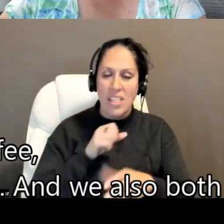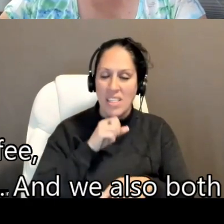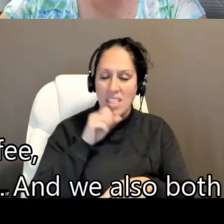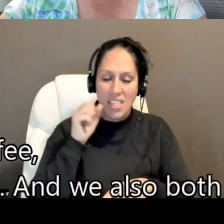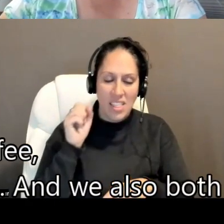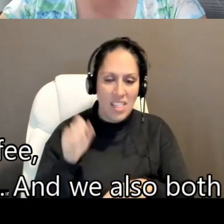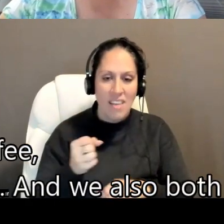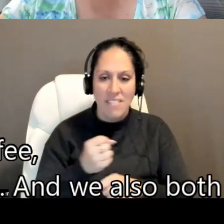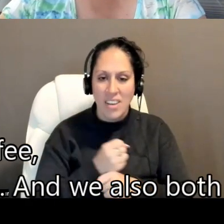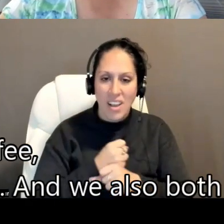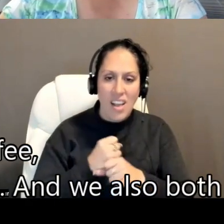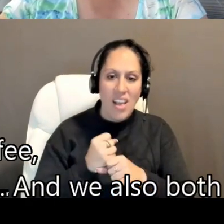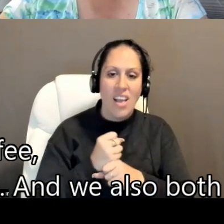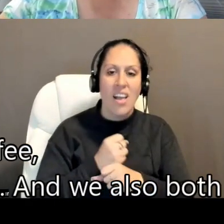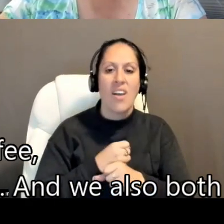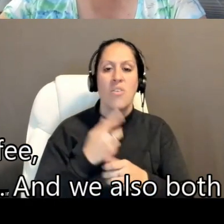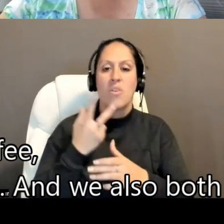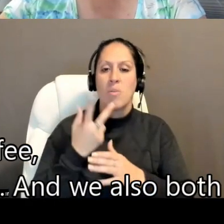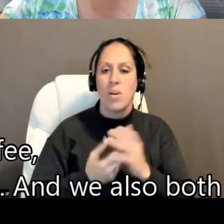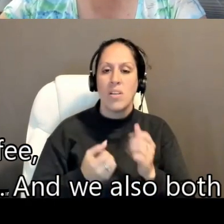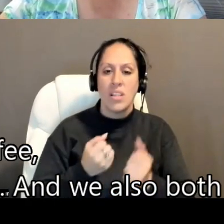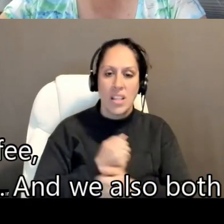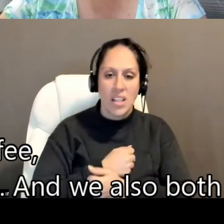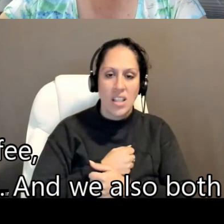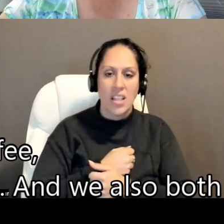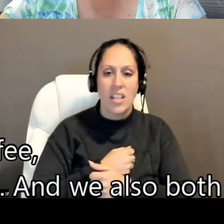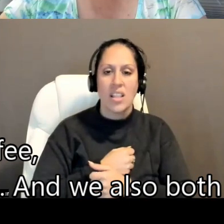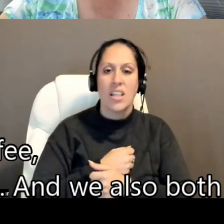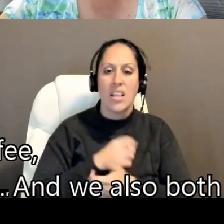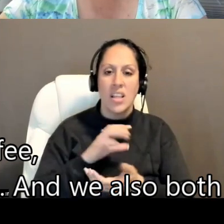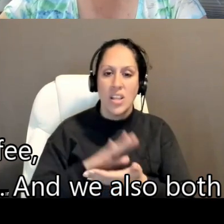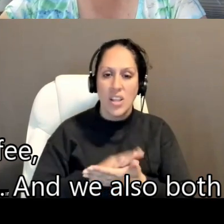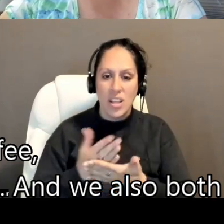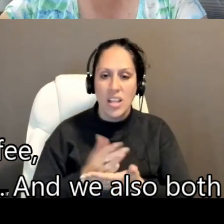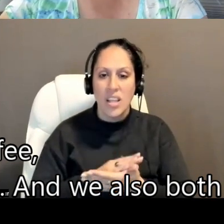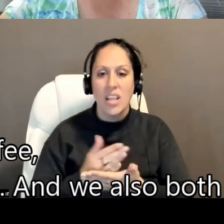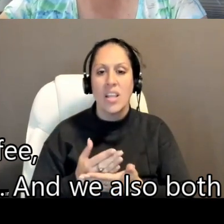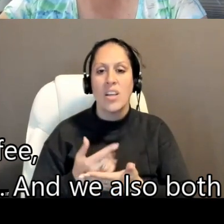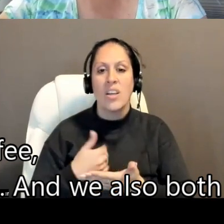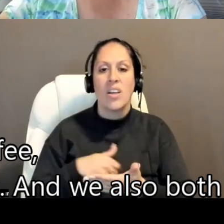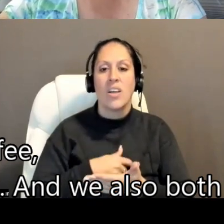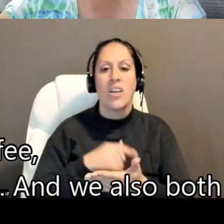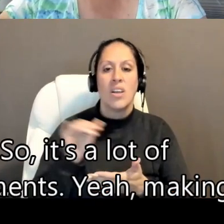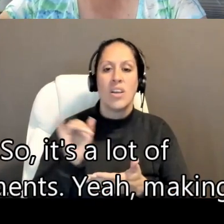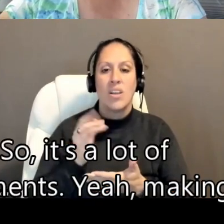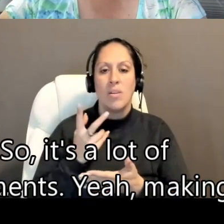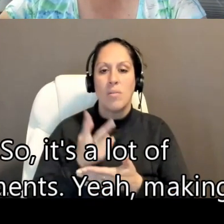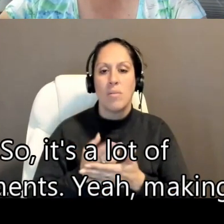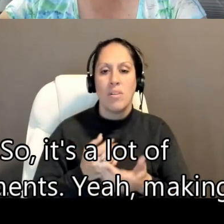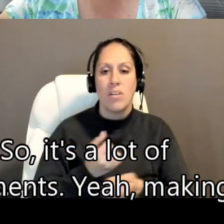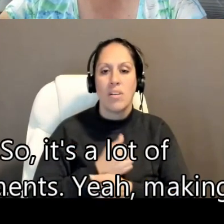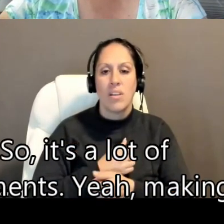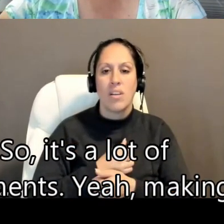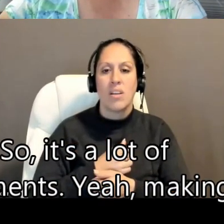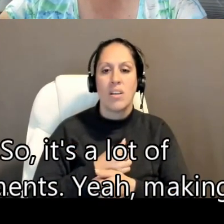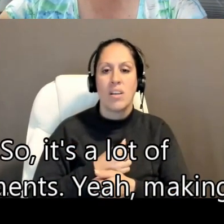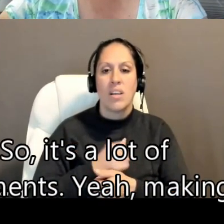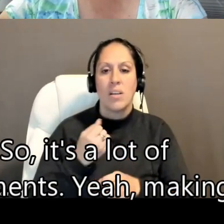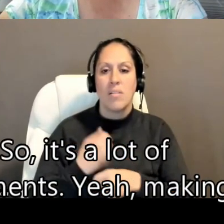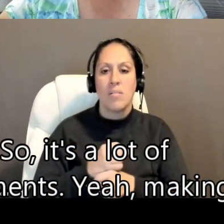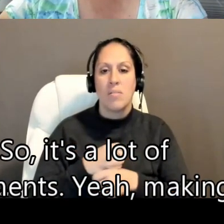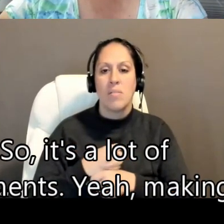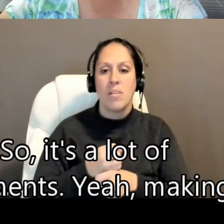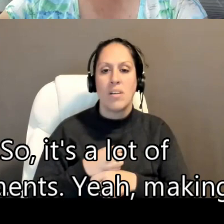loves coffee. We both loves cooking, and we also both loves